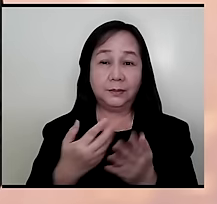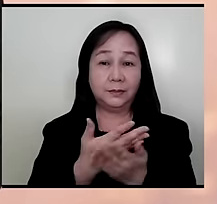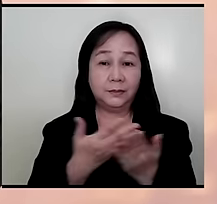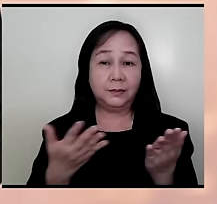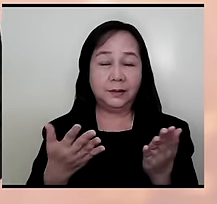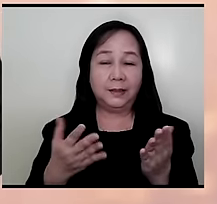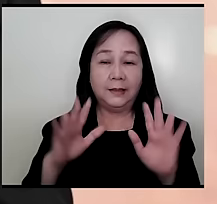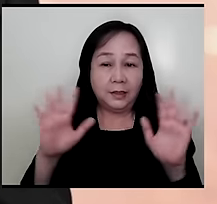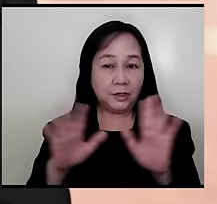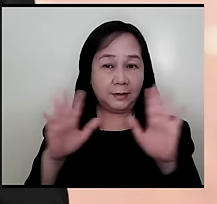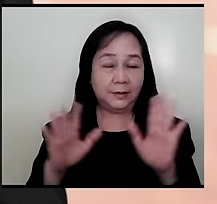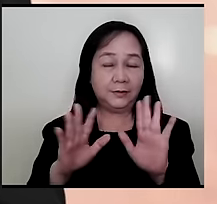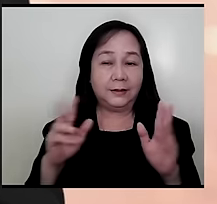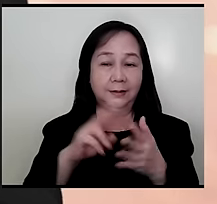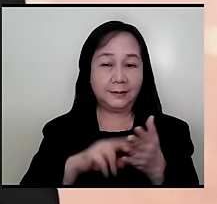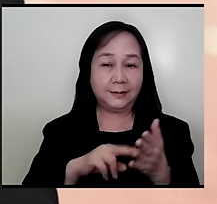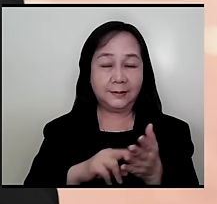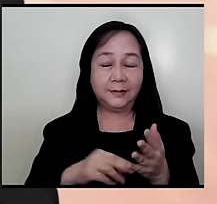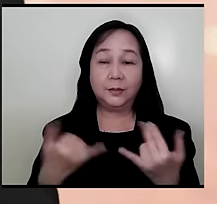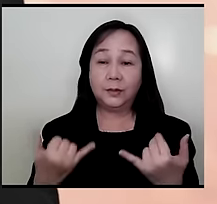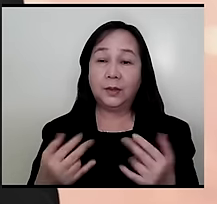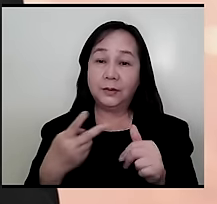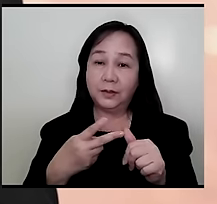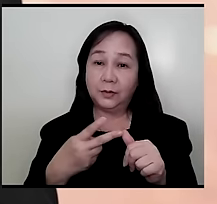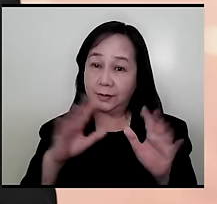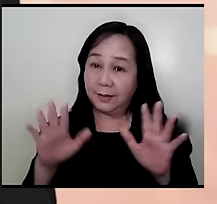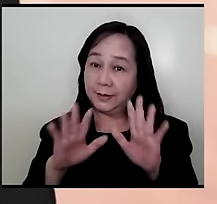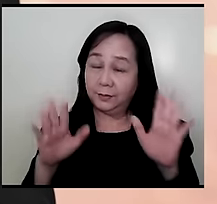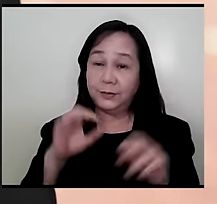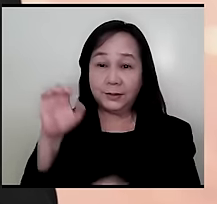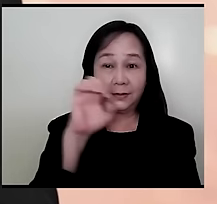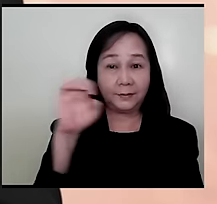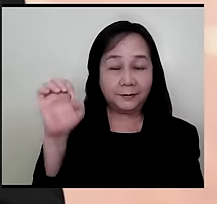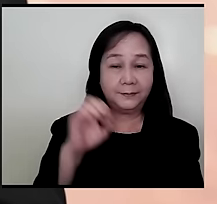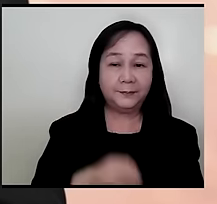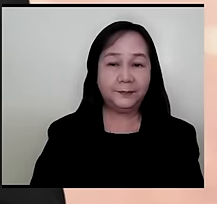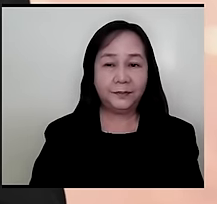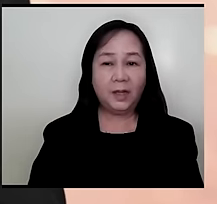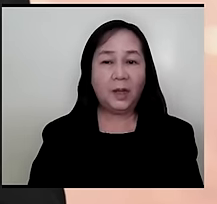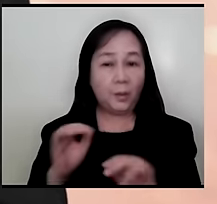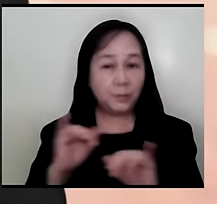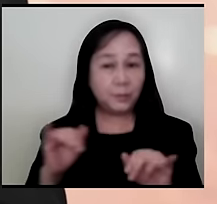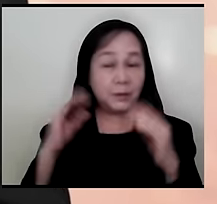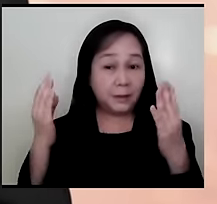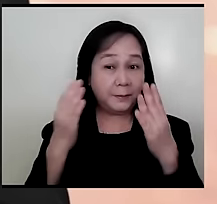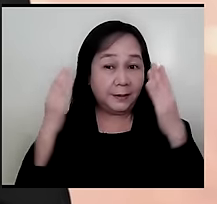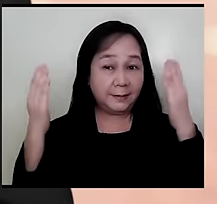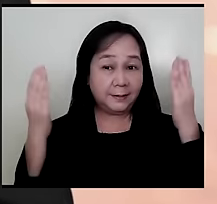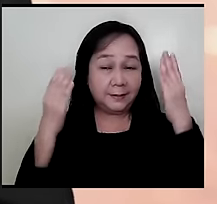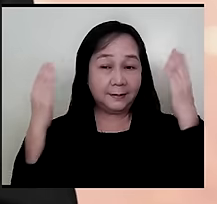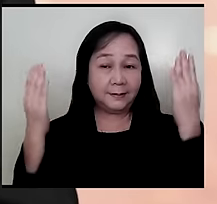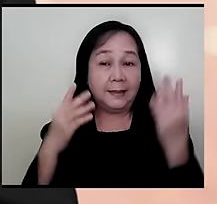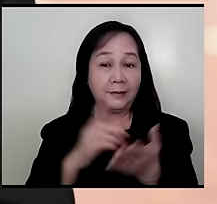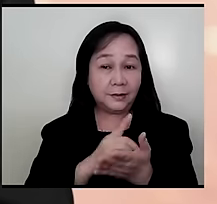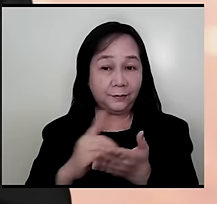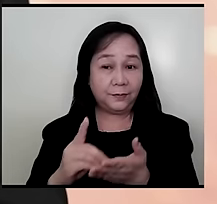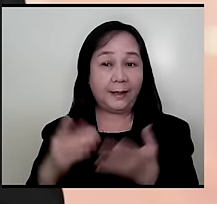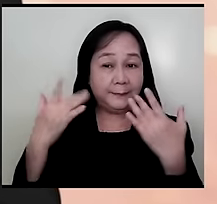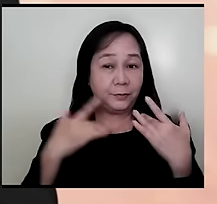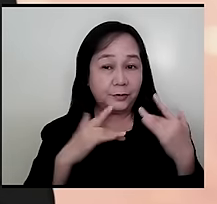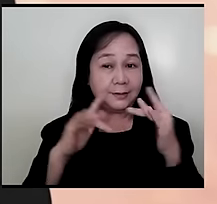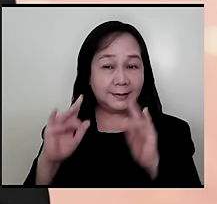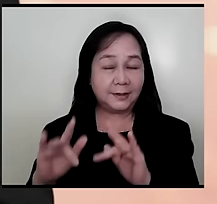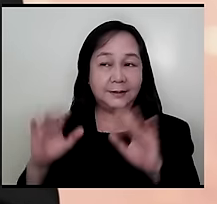Sunday readings. We are on the second Sunday of Easter, also celebrated as Divine Mercy